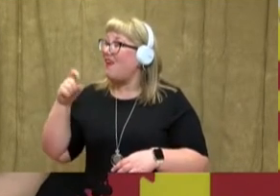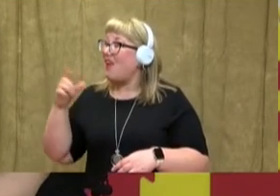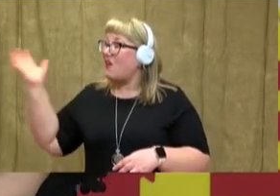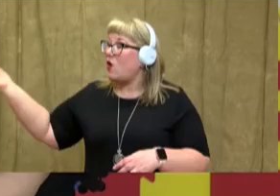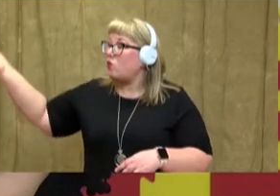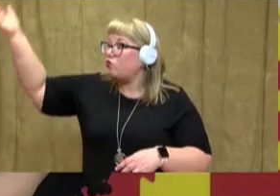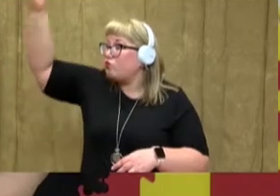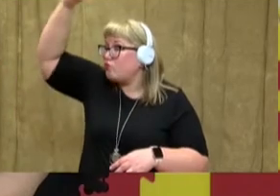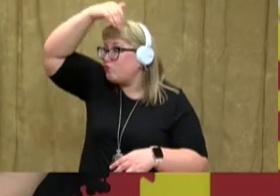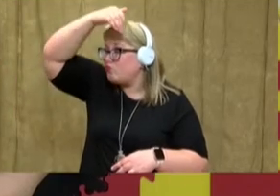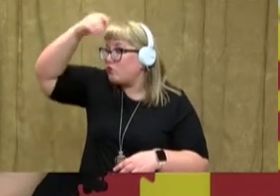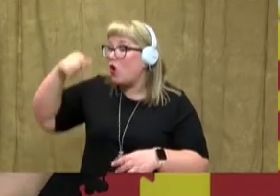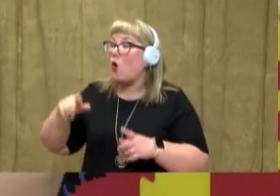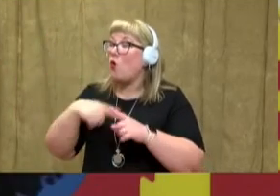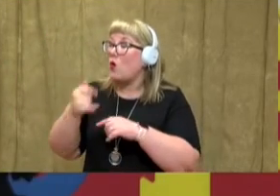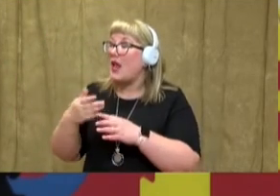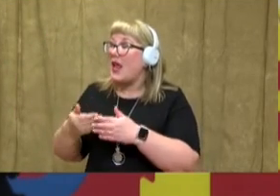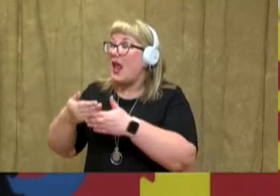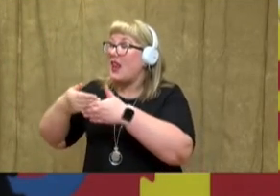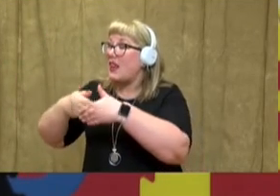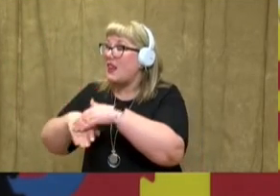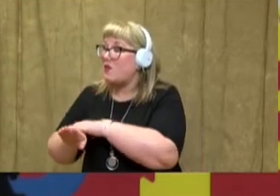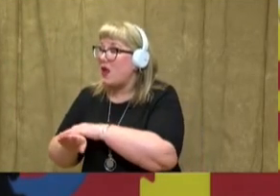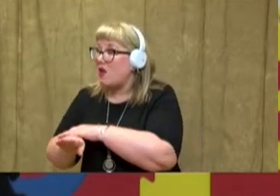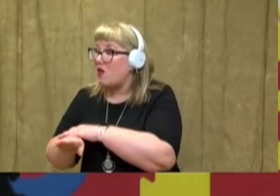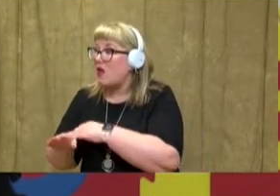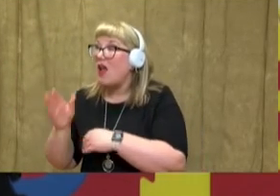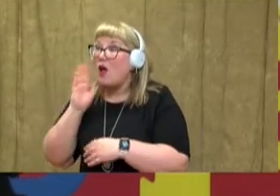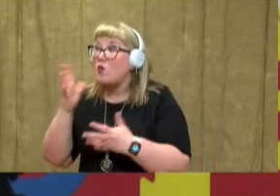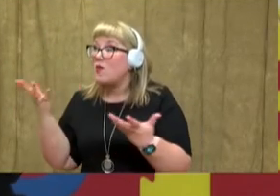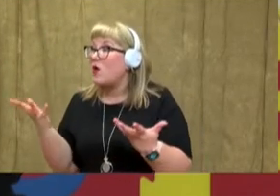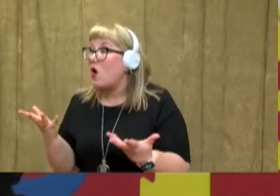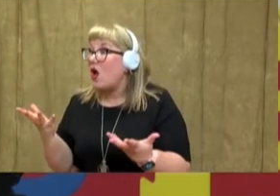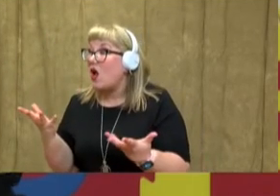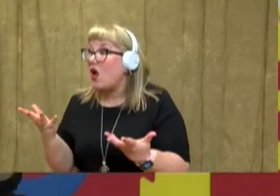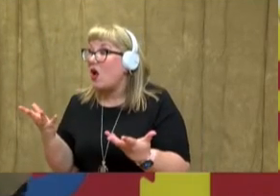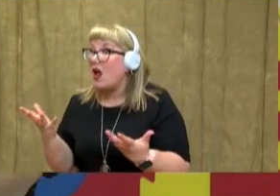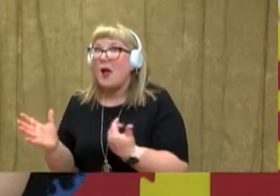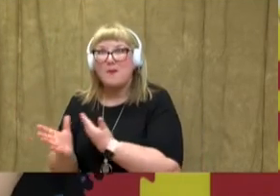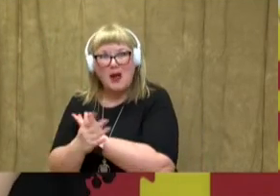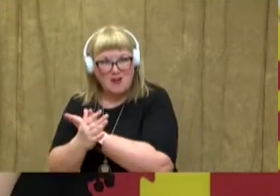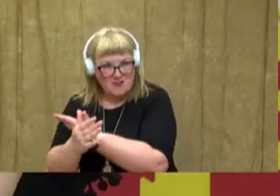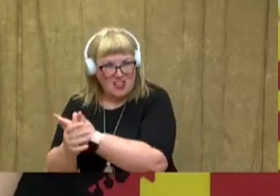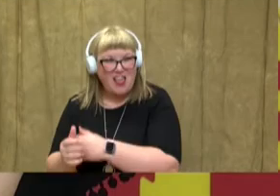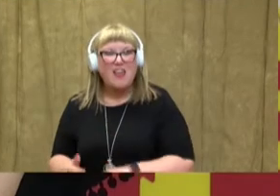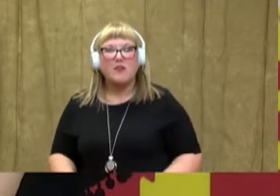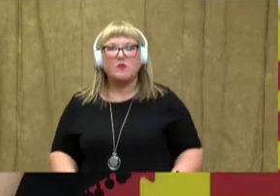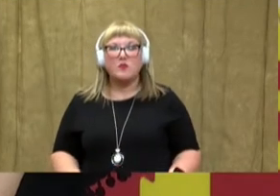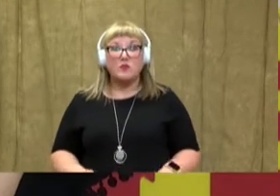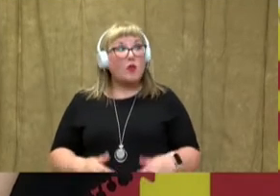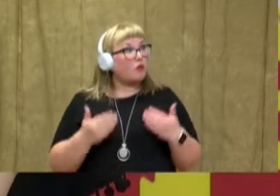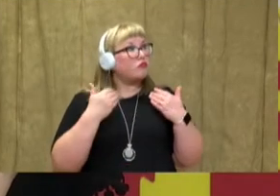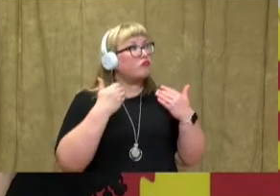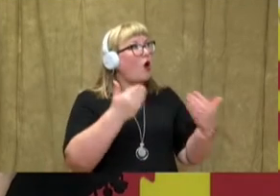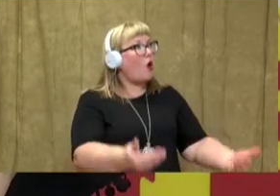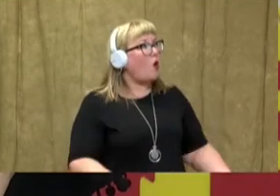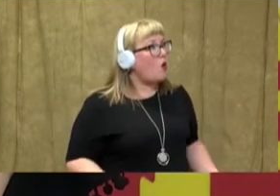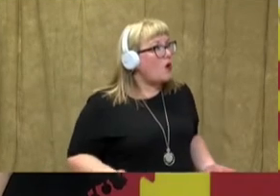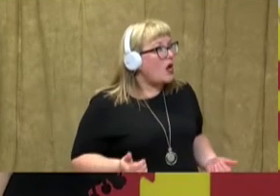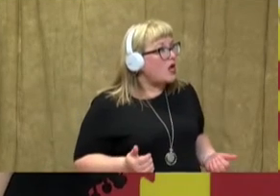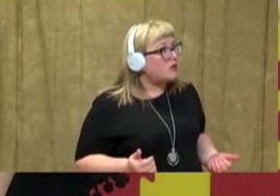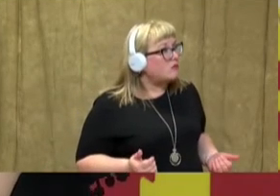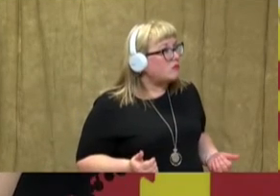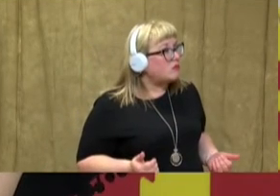lid, she said, and when I come out, I will be what, boys and girls? A butterfly. Go ahead, the pollywog